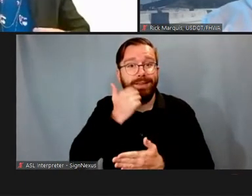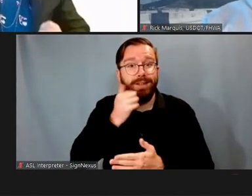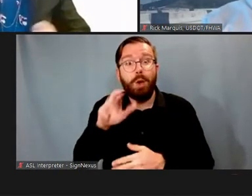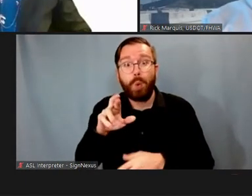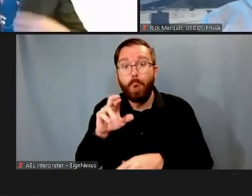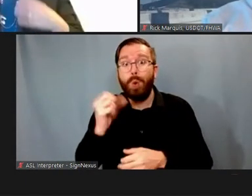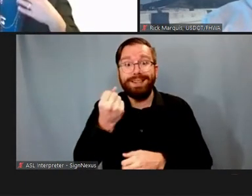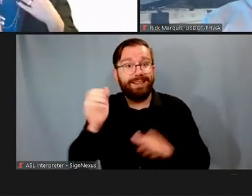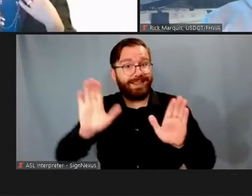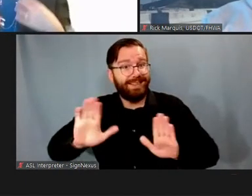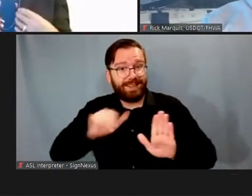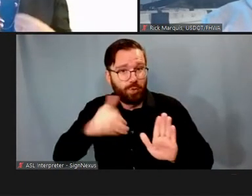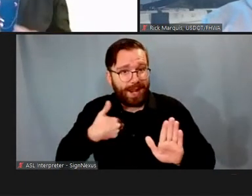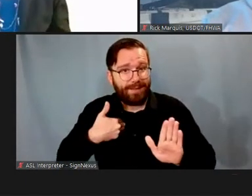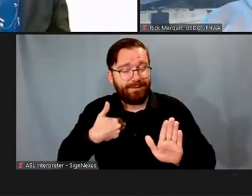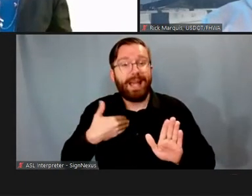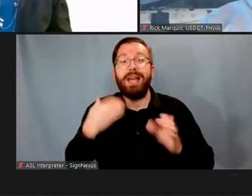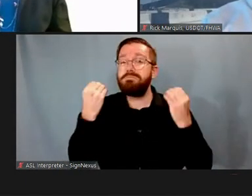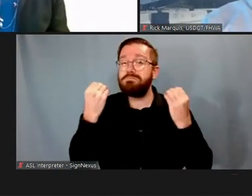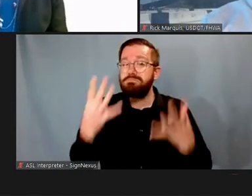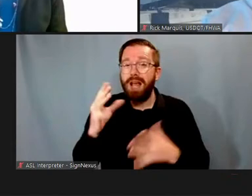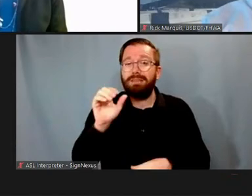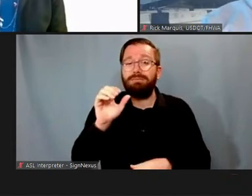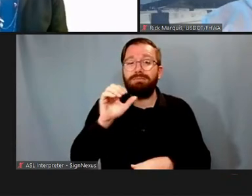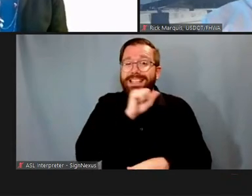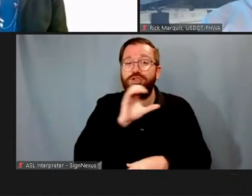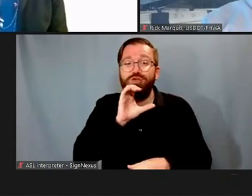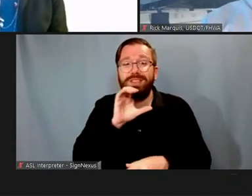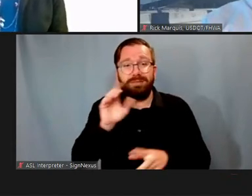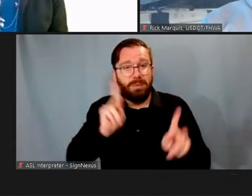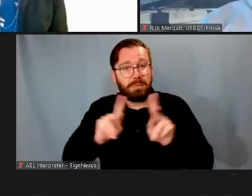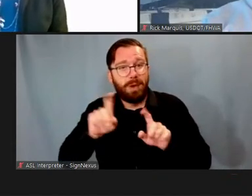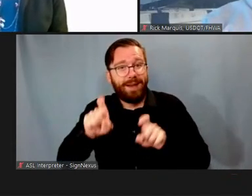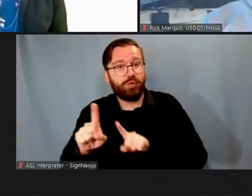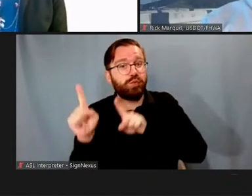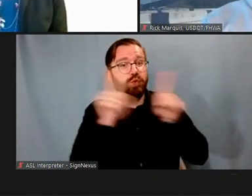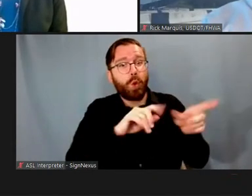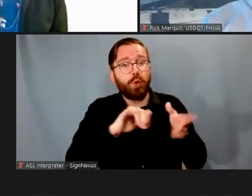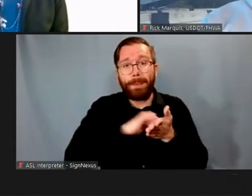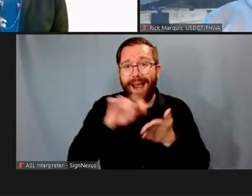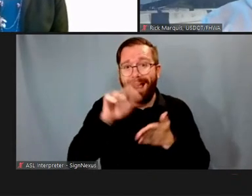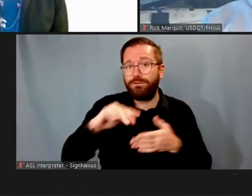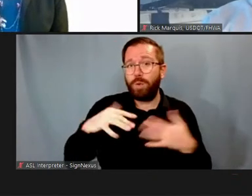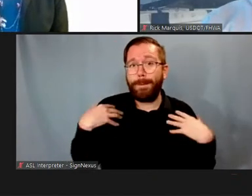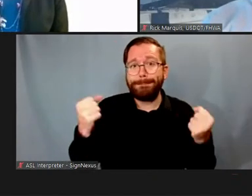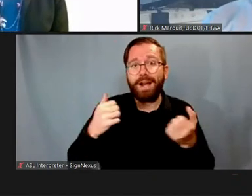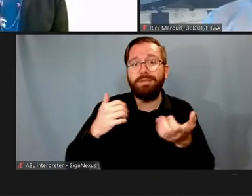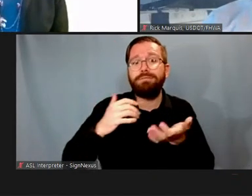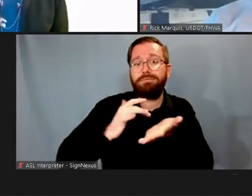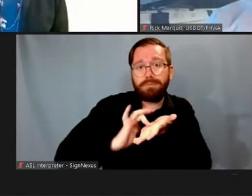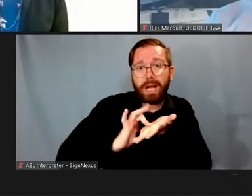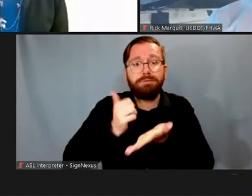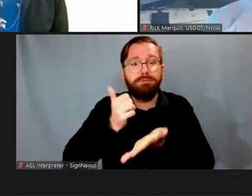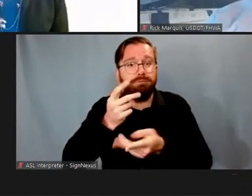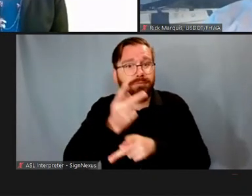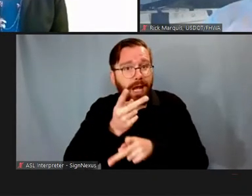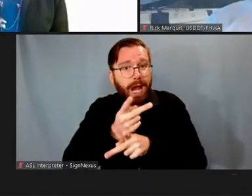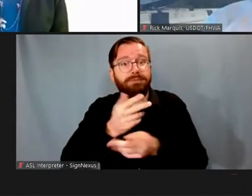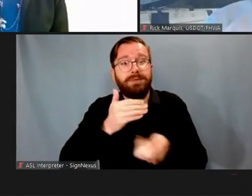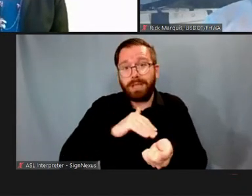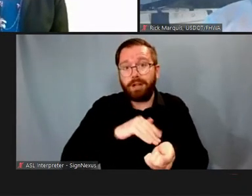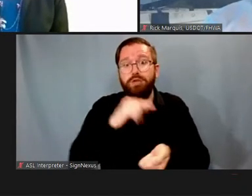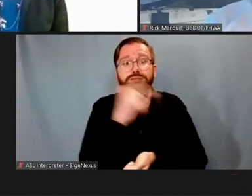need to travel into manhattan for medical care most of them have the hang tags or the new york city